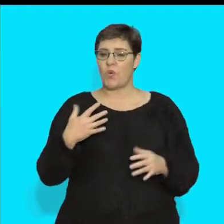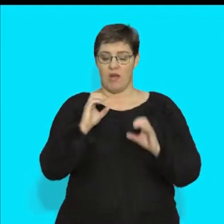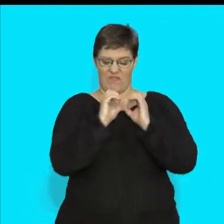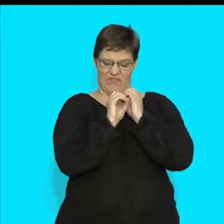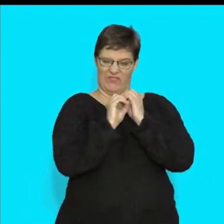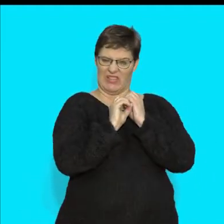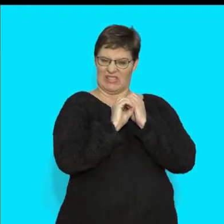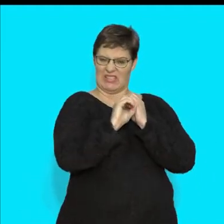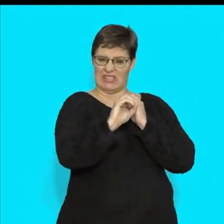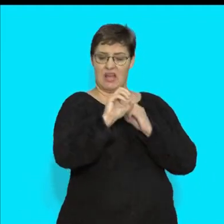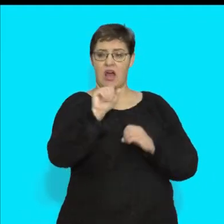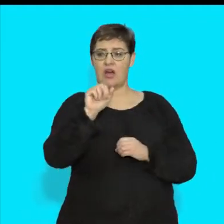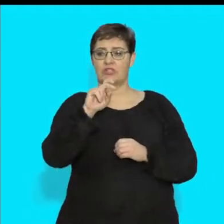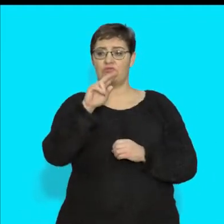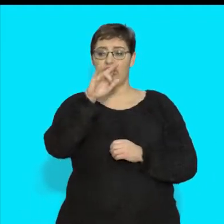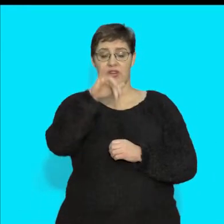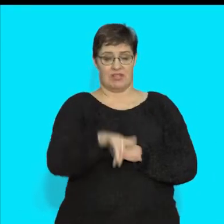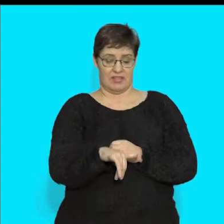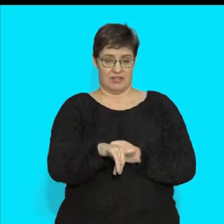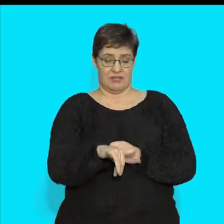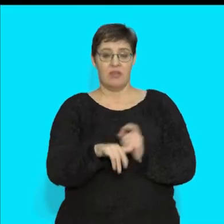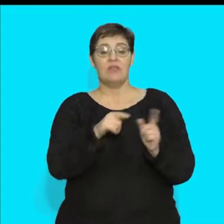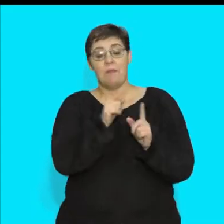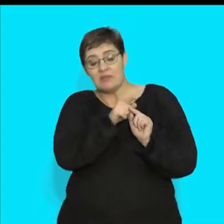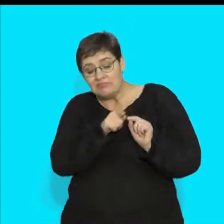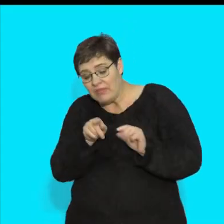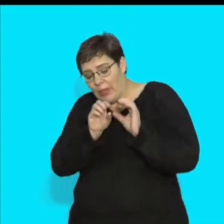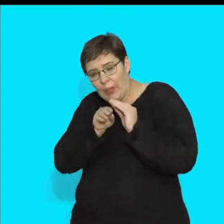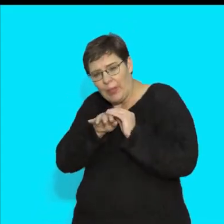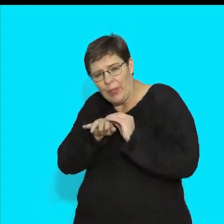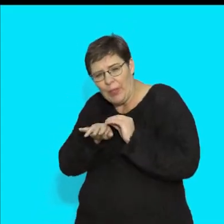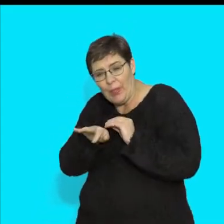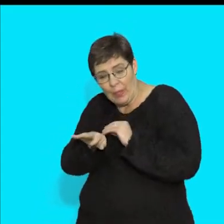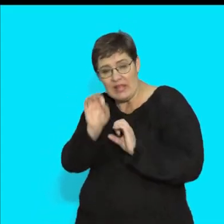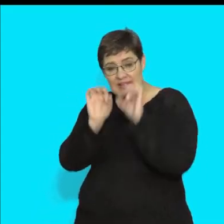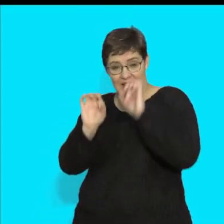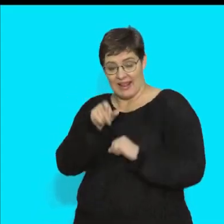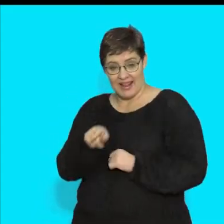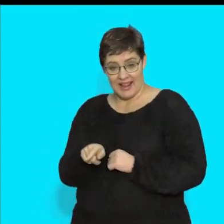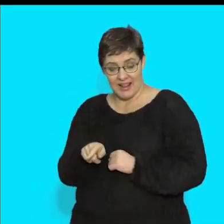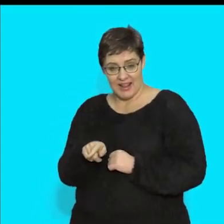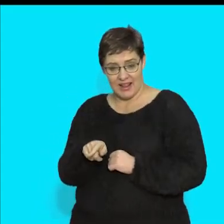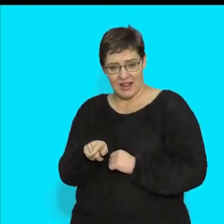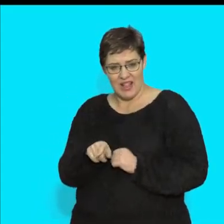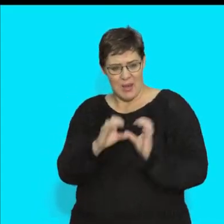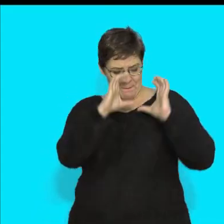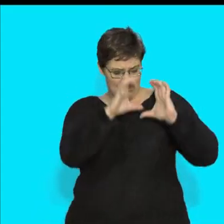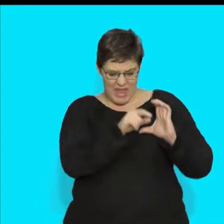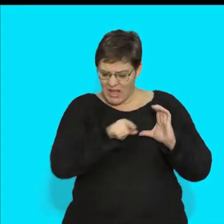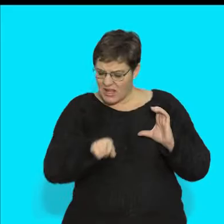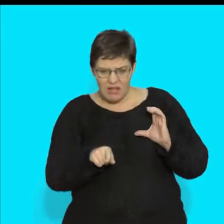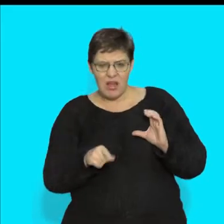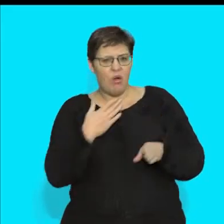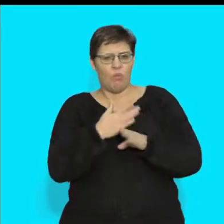right, arteries. And they need to get to the tiny little cells. And if they're big, they're not going to perform their function.